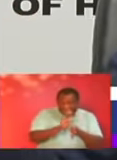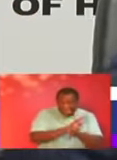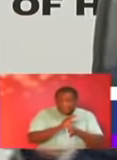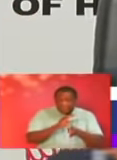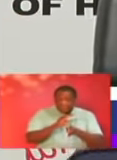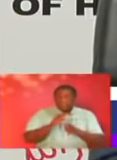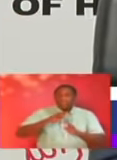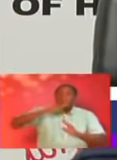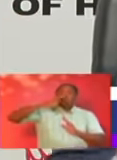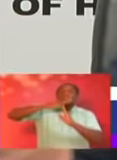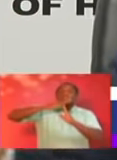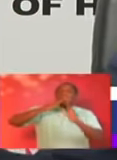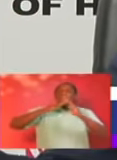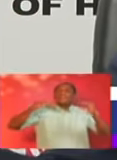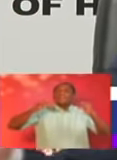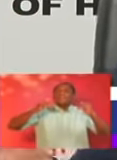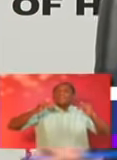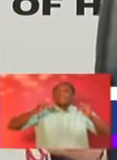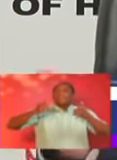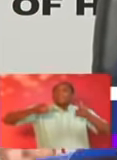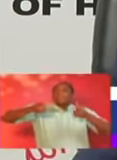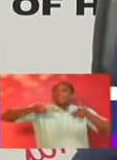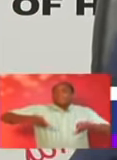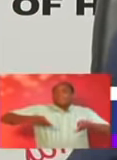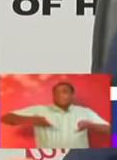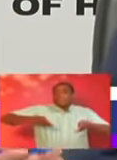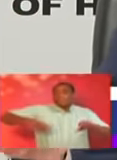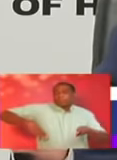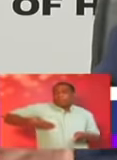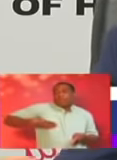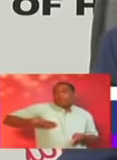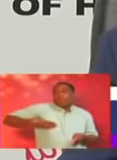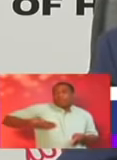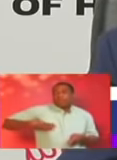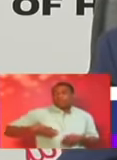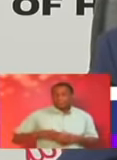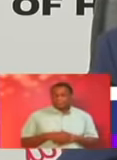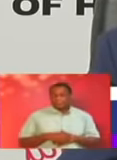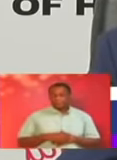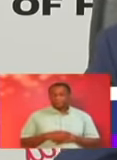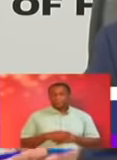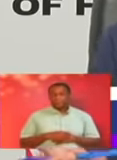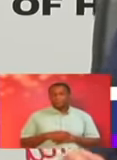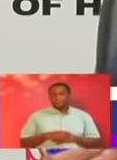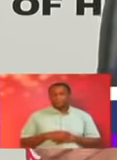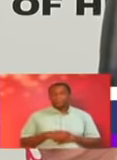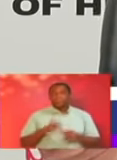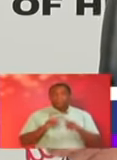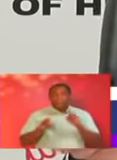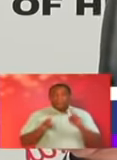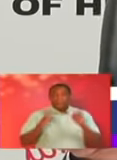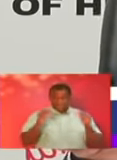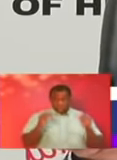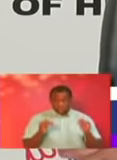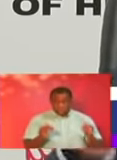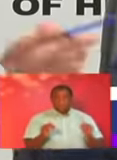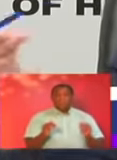at the shop floor level, which is where the risk is, because those are the persons in close contact with